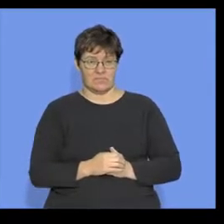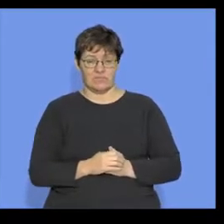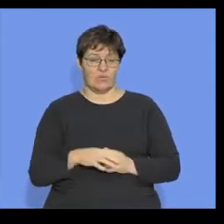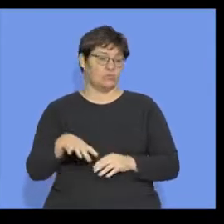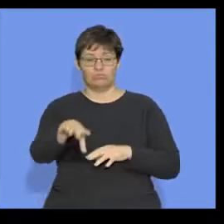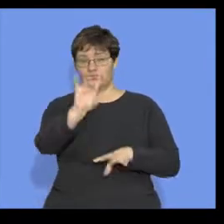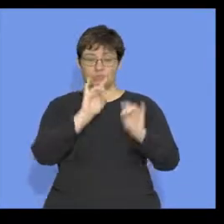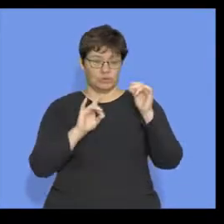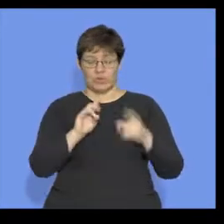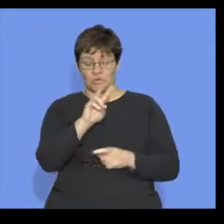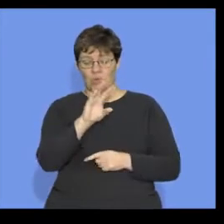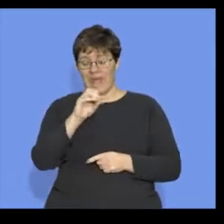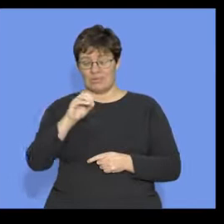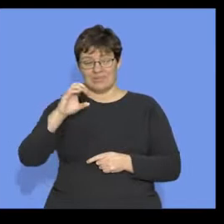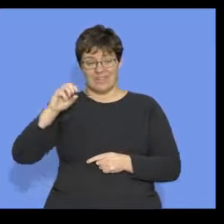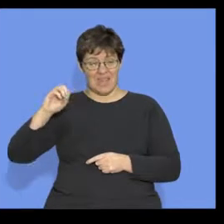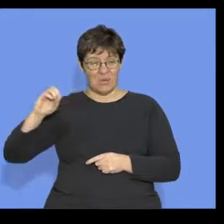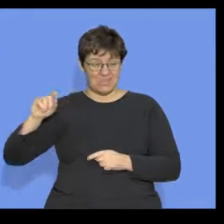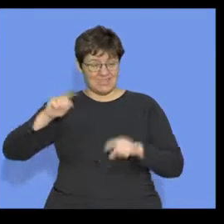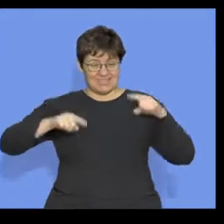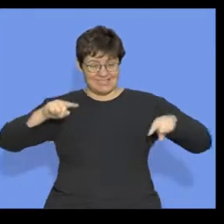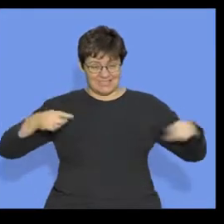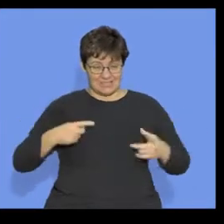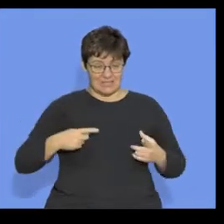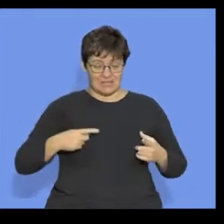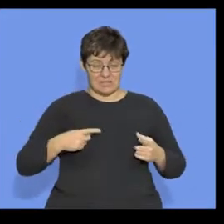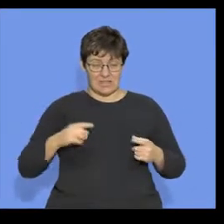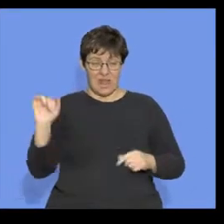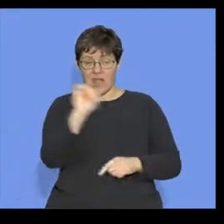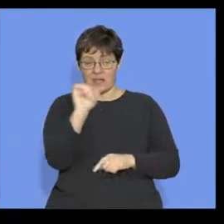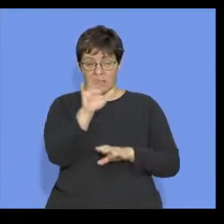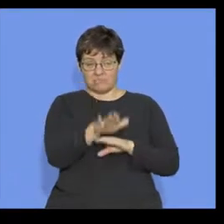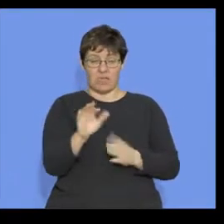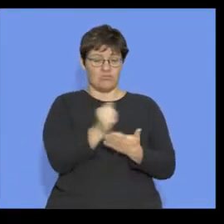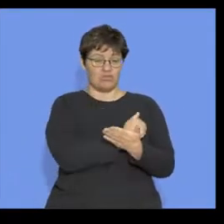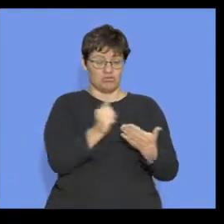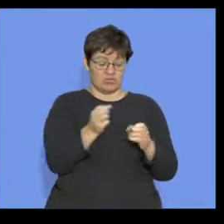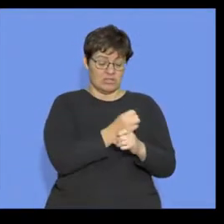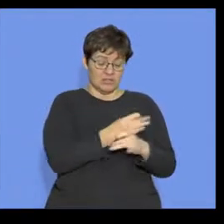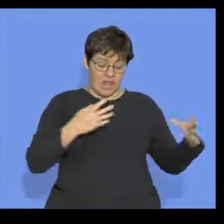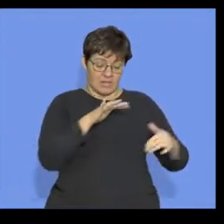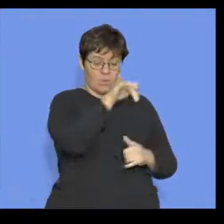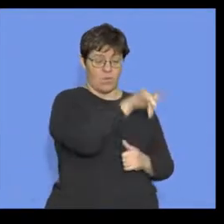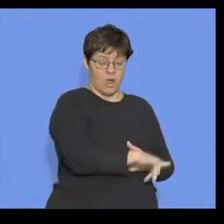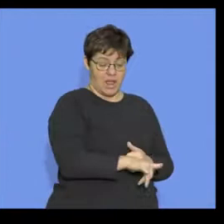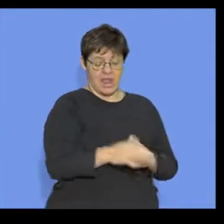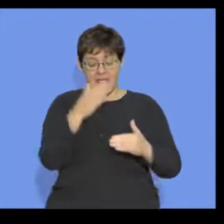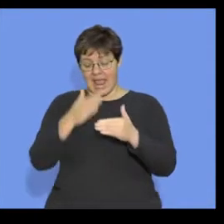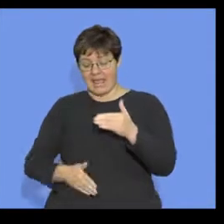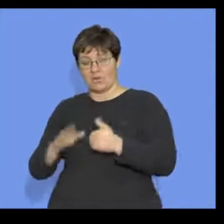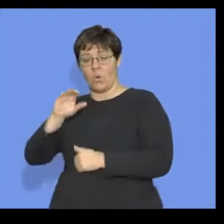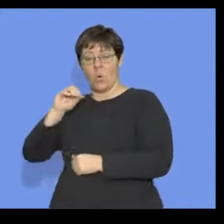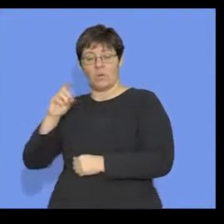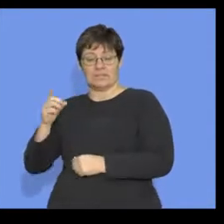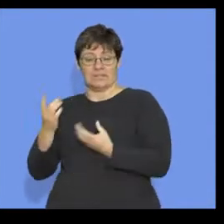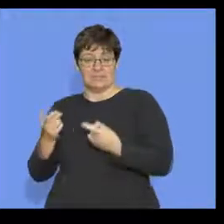200,000 ways of choosing that. What? A car registration that starts with Y and ends